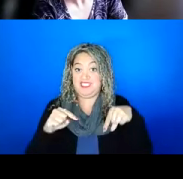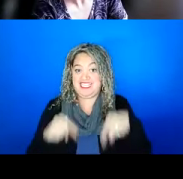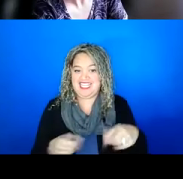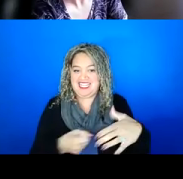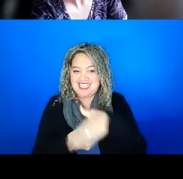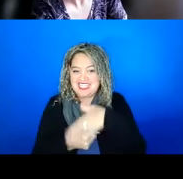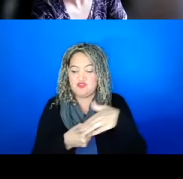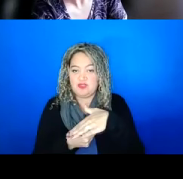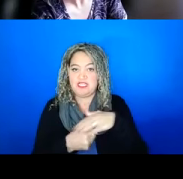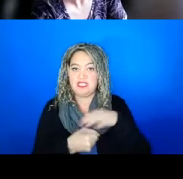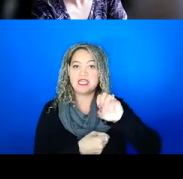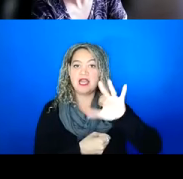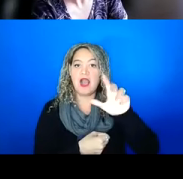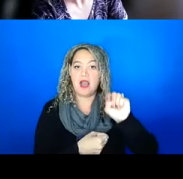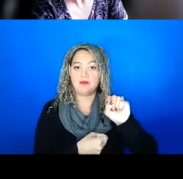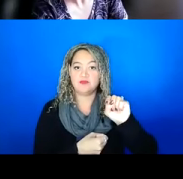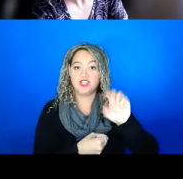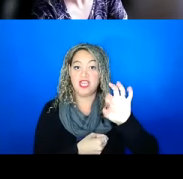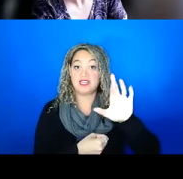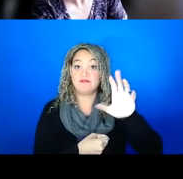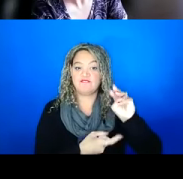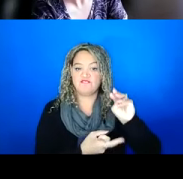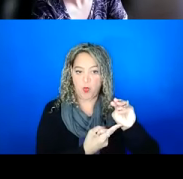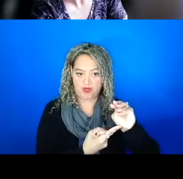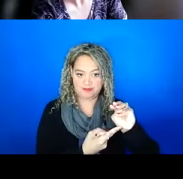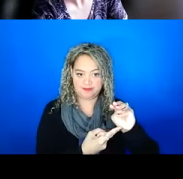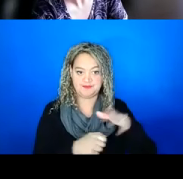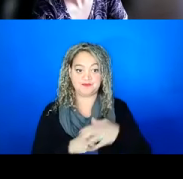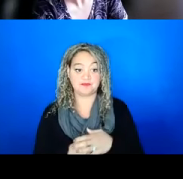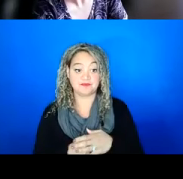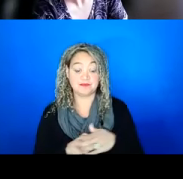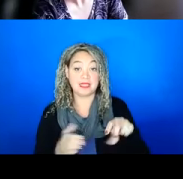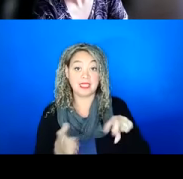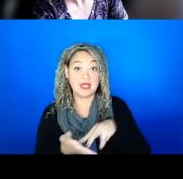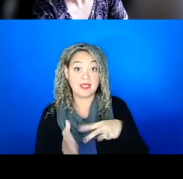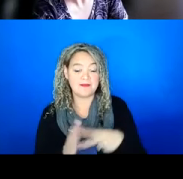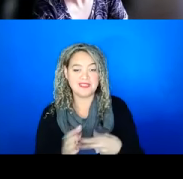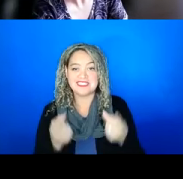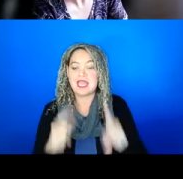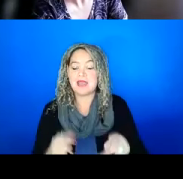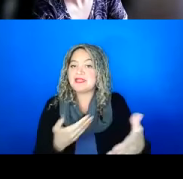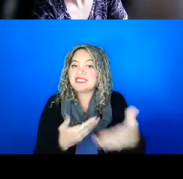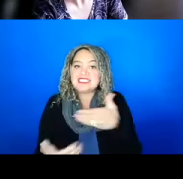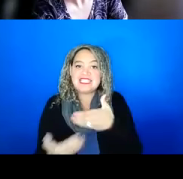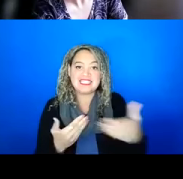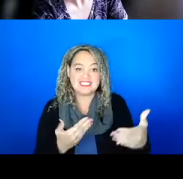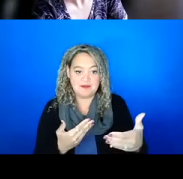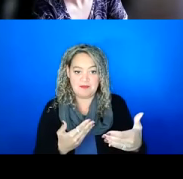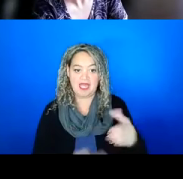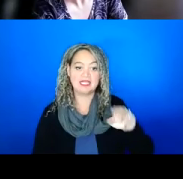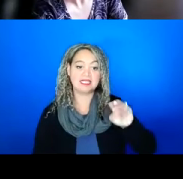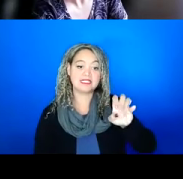is object form. But what this tells us is that this occurs regardless of the modality